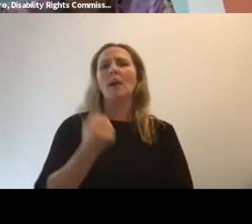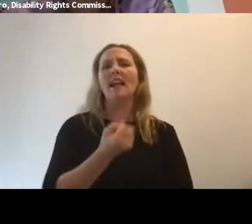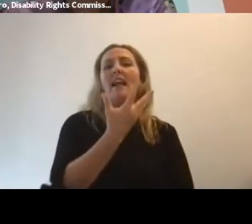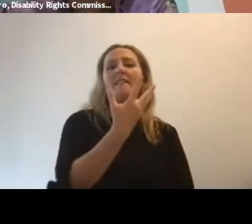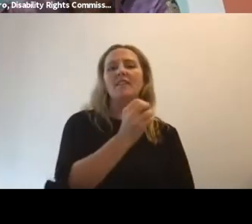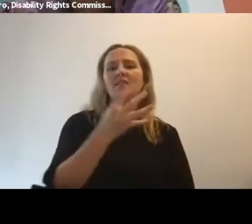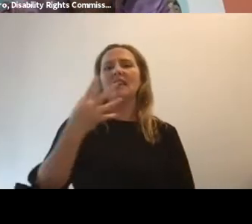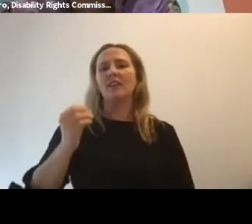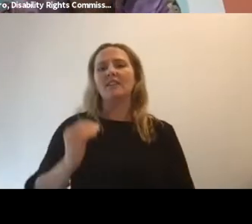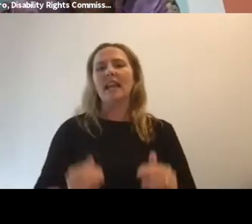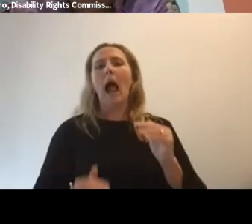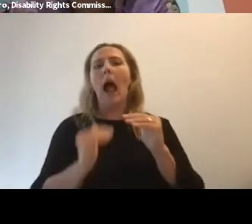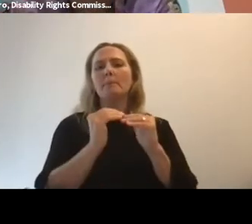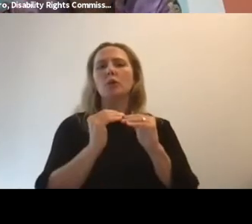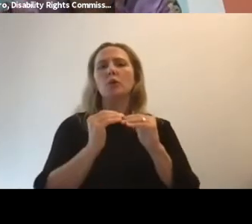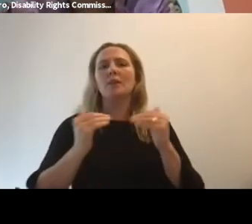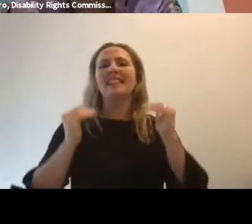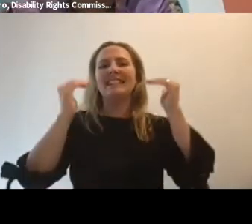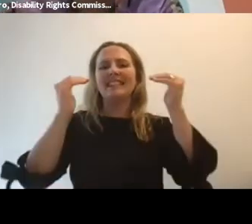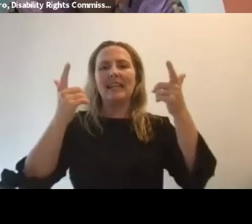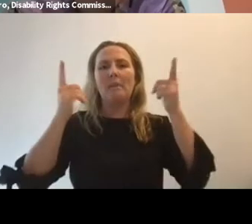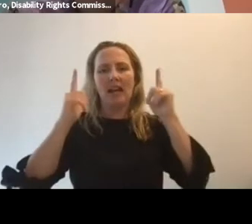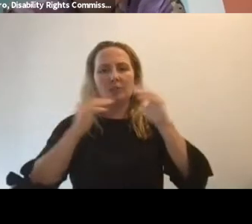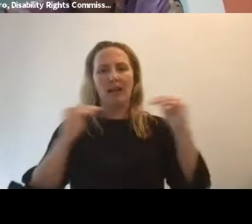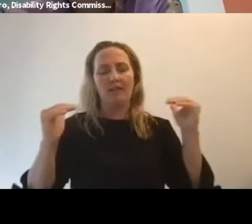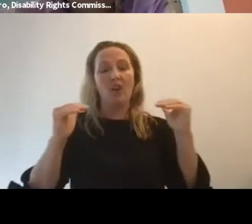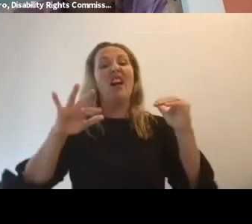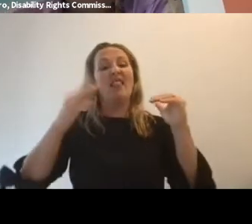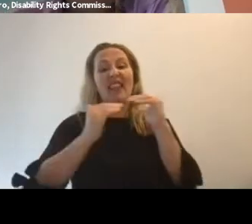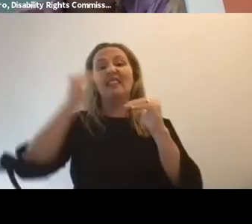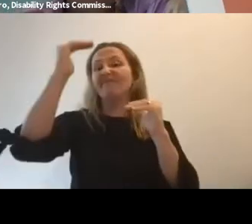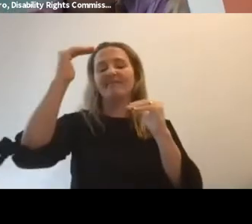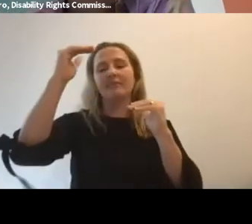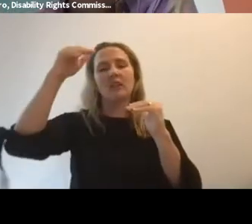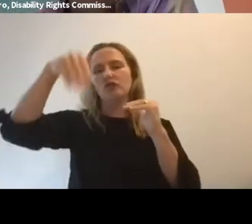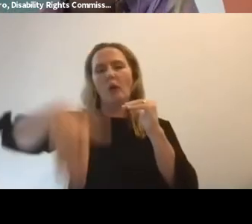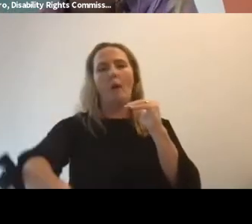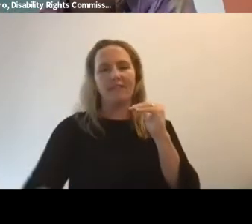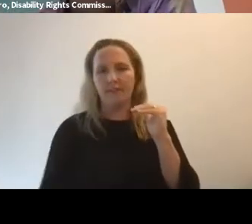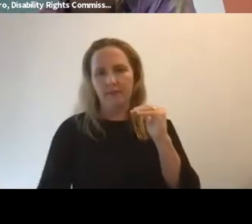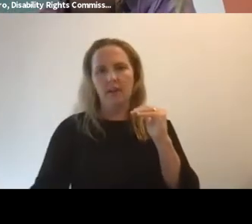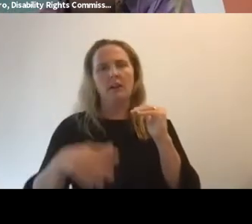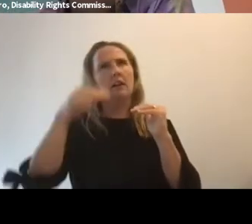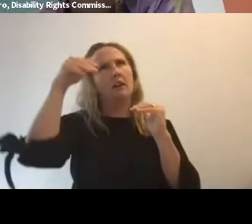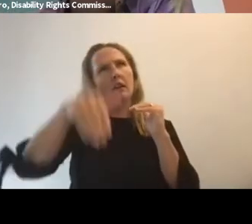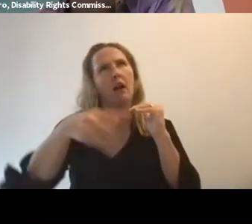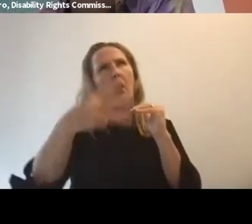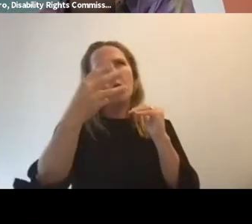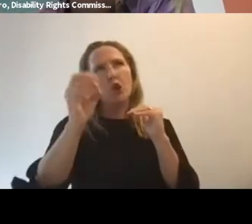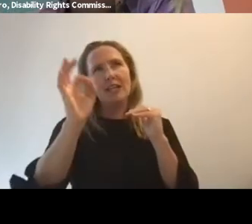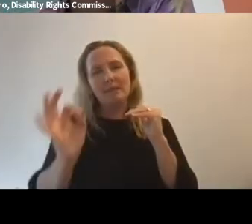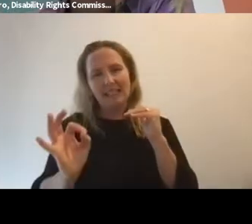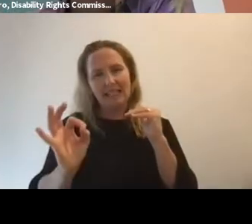to senior manager level. And then unfortunately it drops off pretty quickly. We're down to around 30% or a third at the director